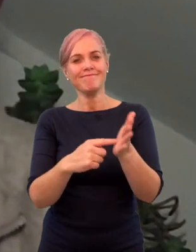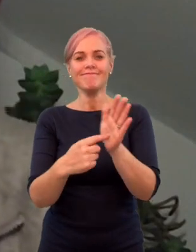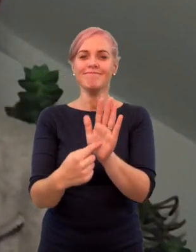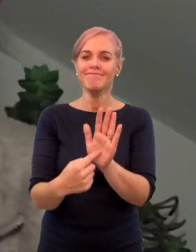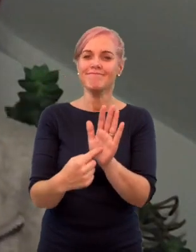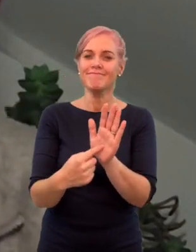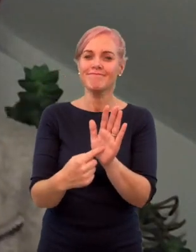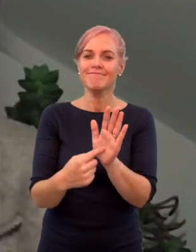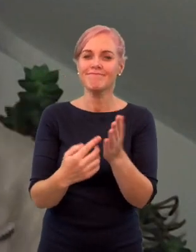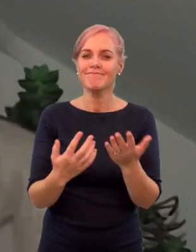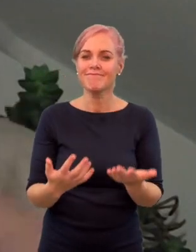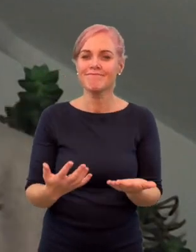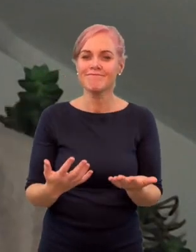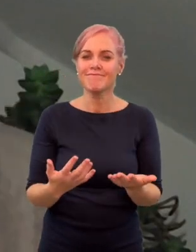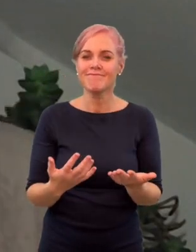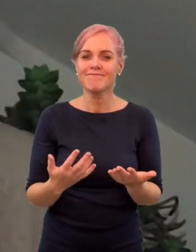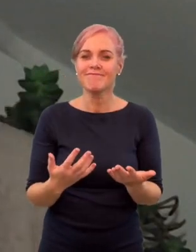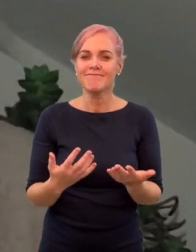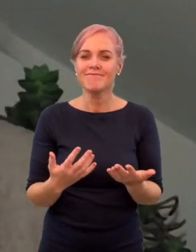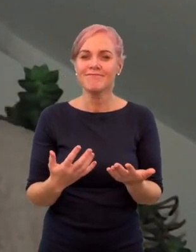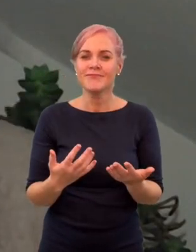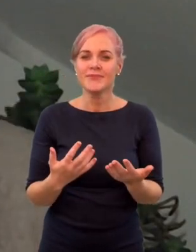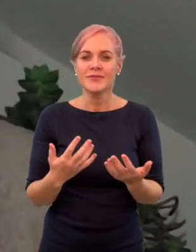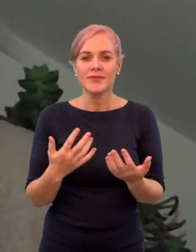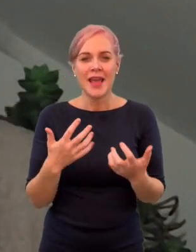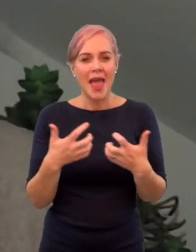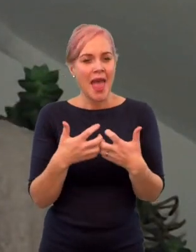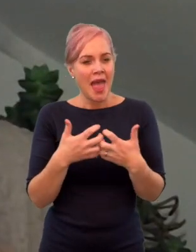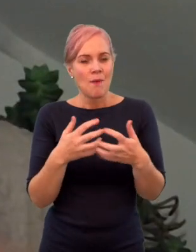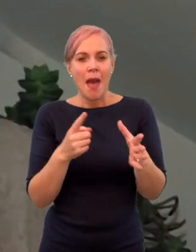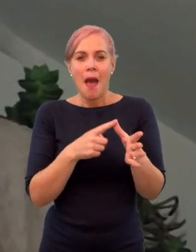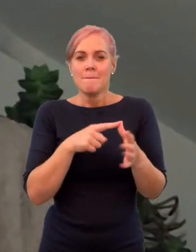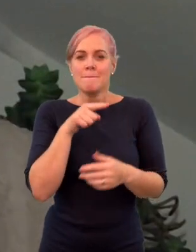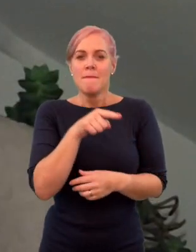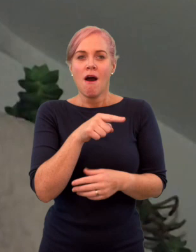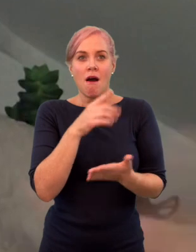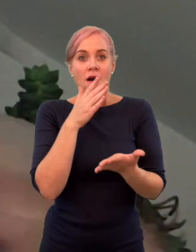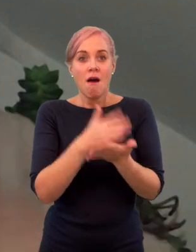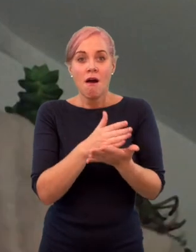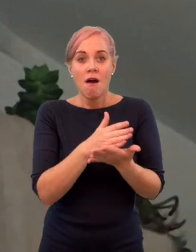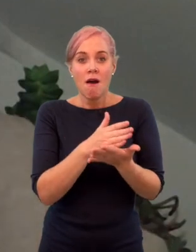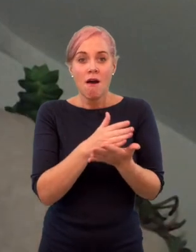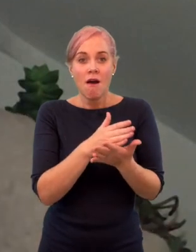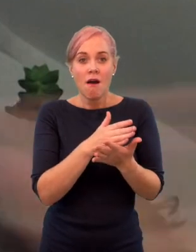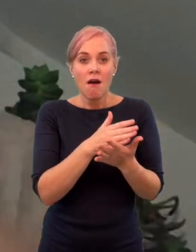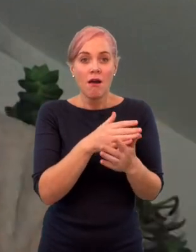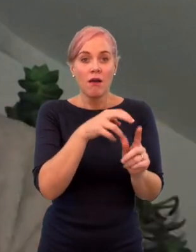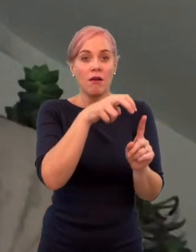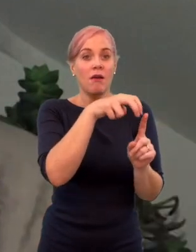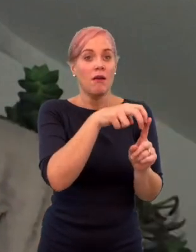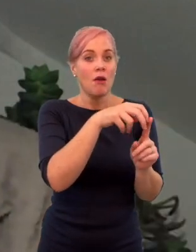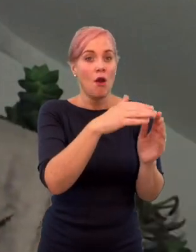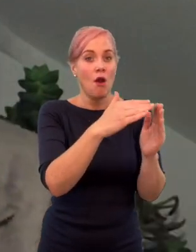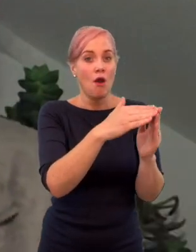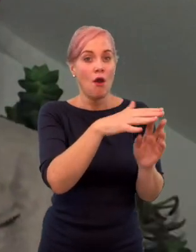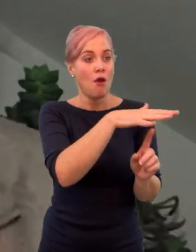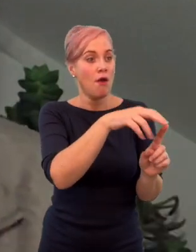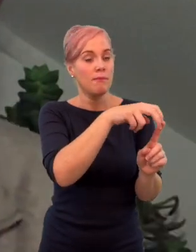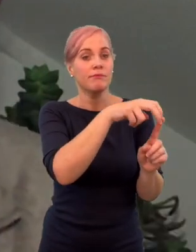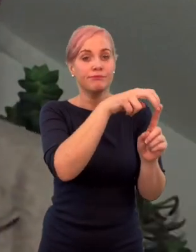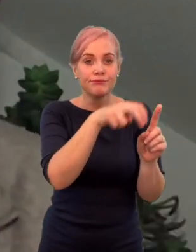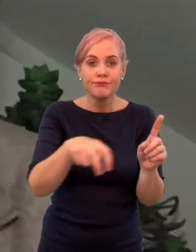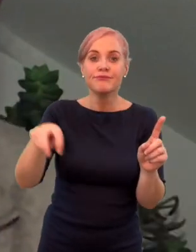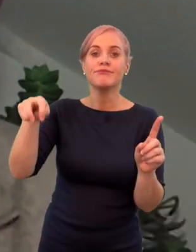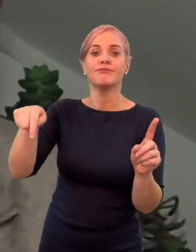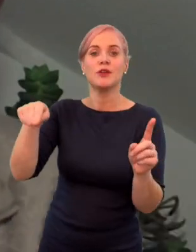sort of then helps speak to even more strongly how Amber's actually able to mobilize herself out of this